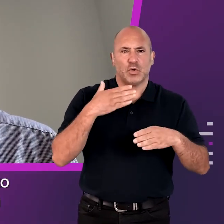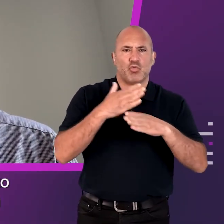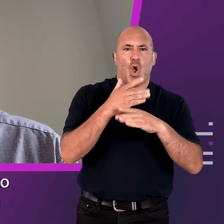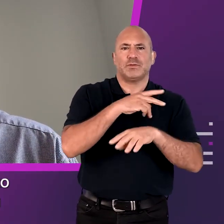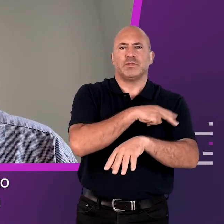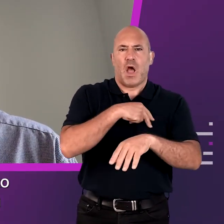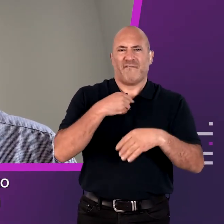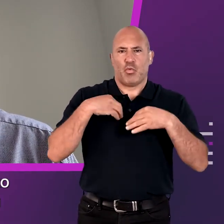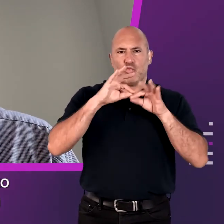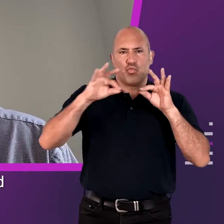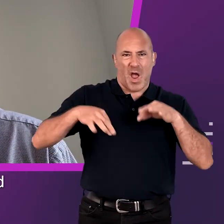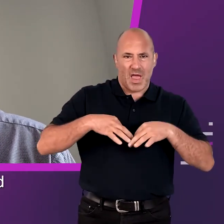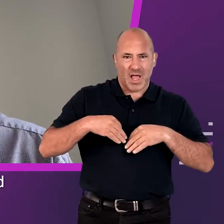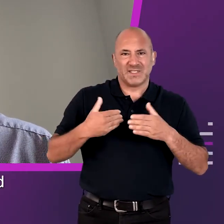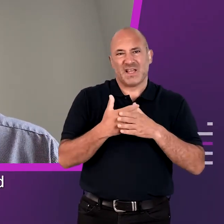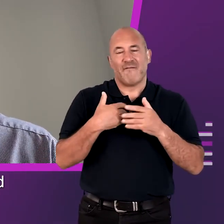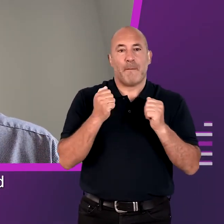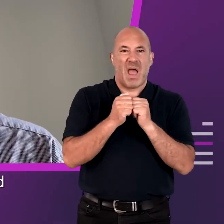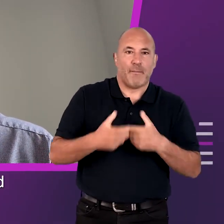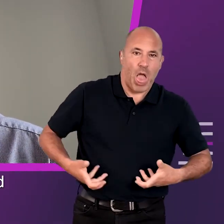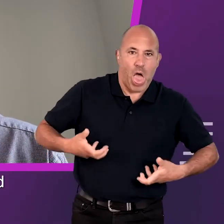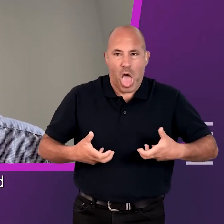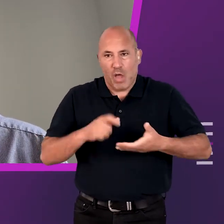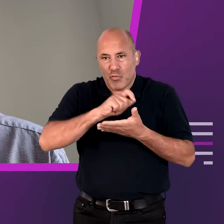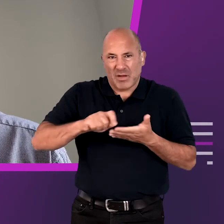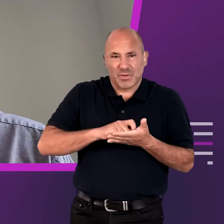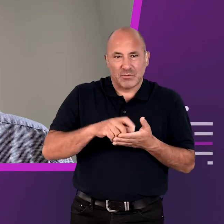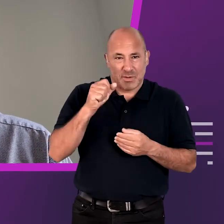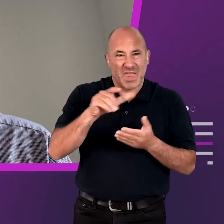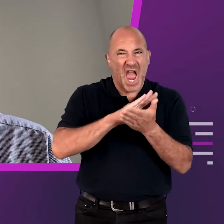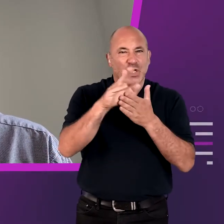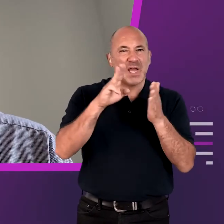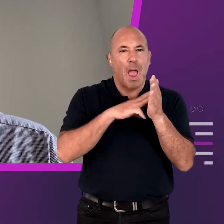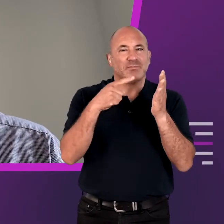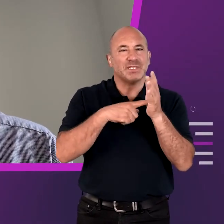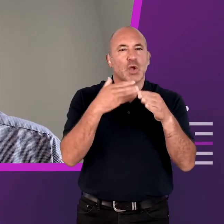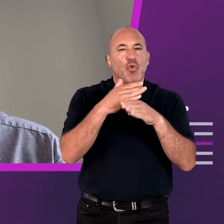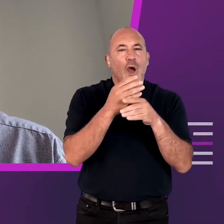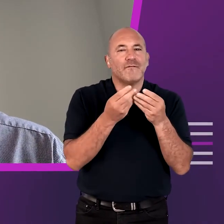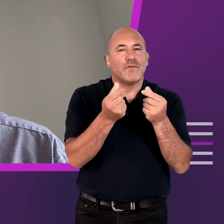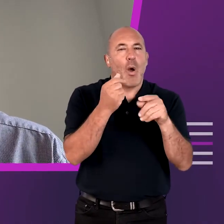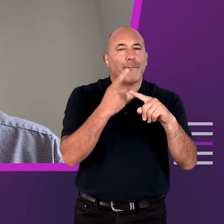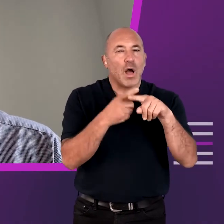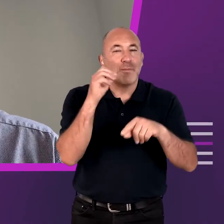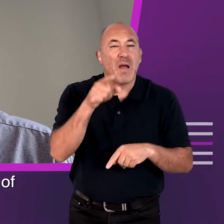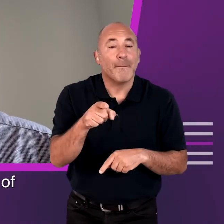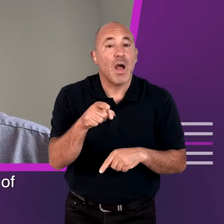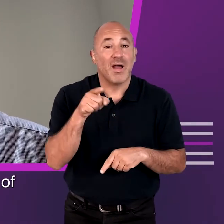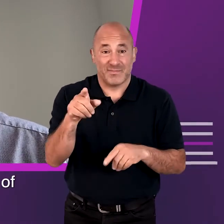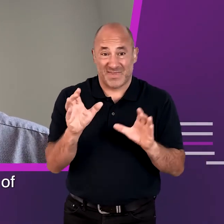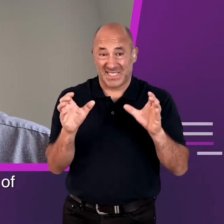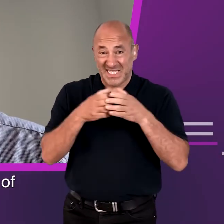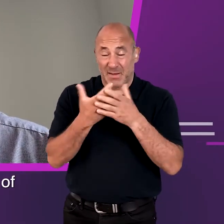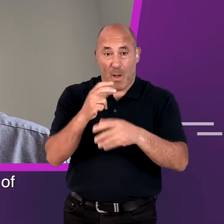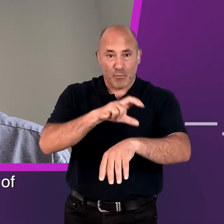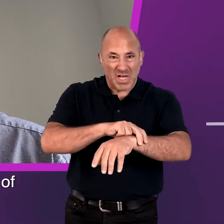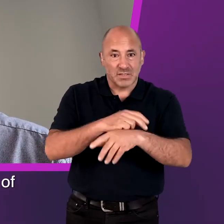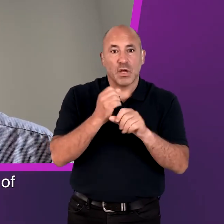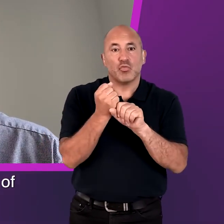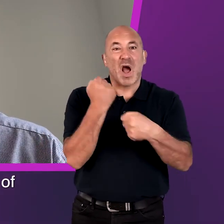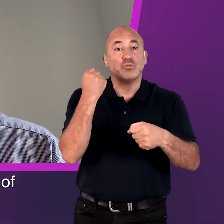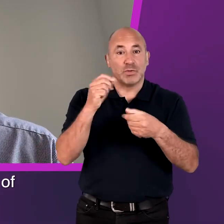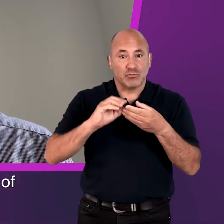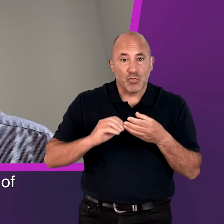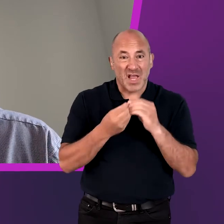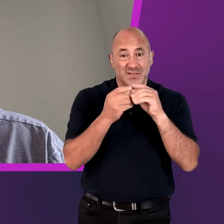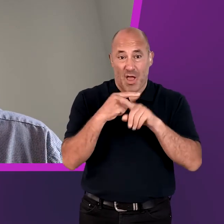to wire up workers to save them having to carry paperwork and write things down? It was called HMT Workflow Plus. That was developed by a team of